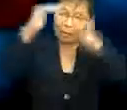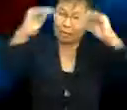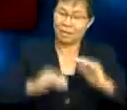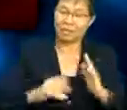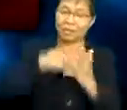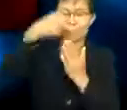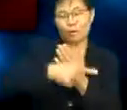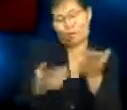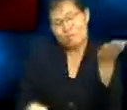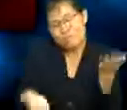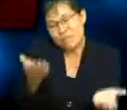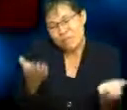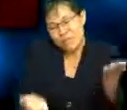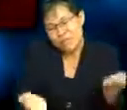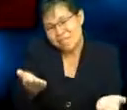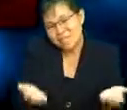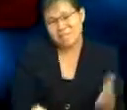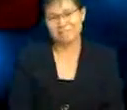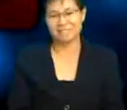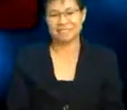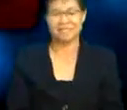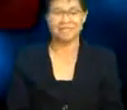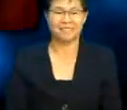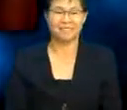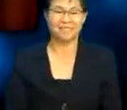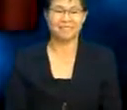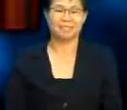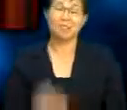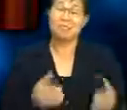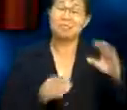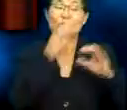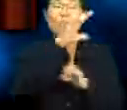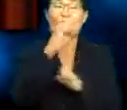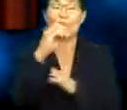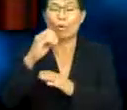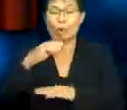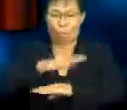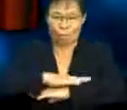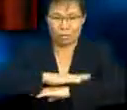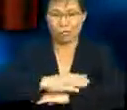co-host the next program. Maybe.